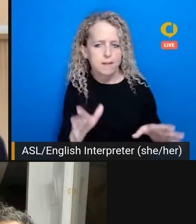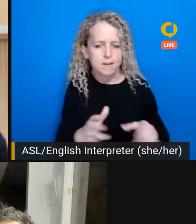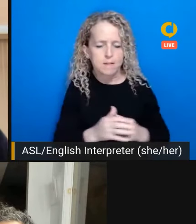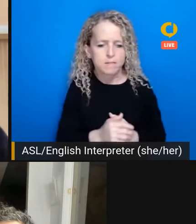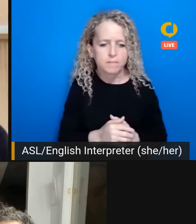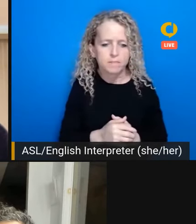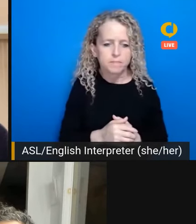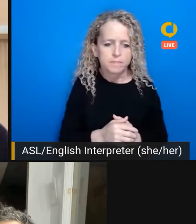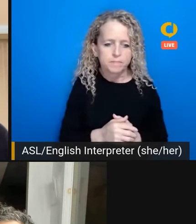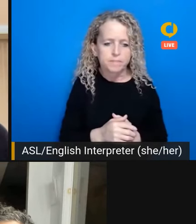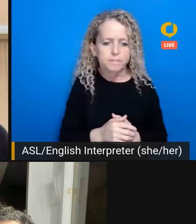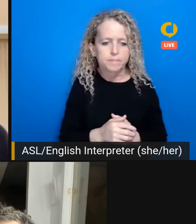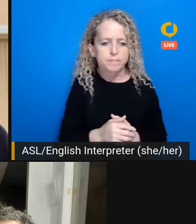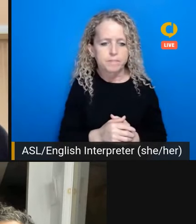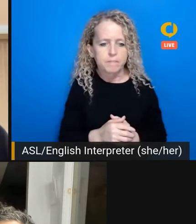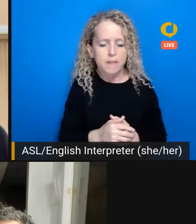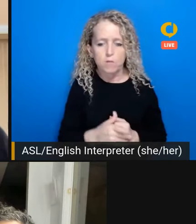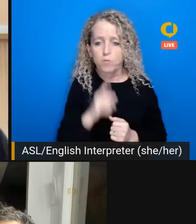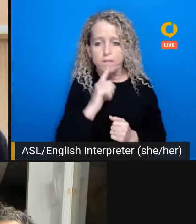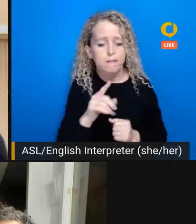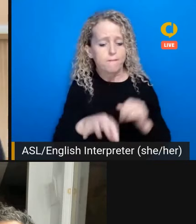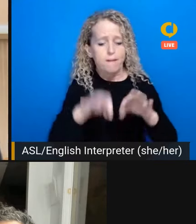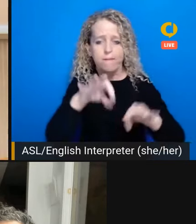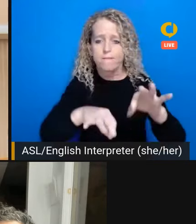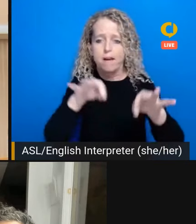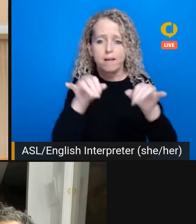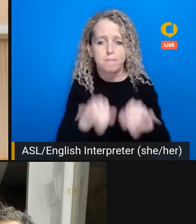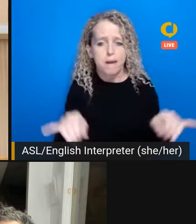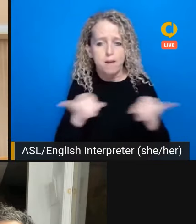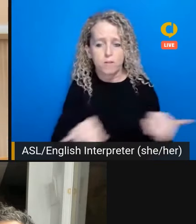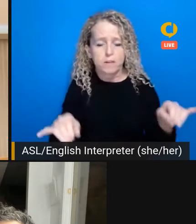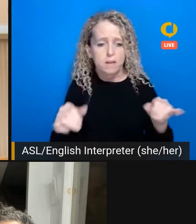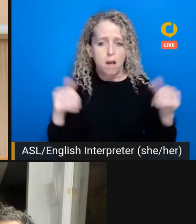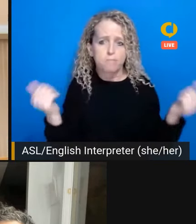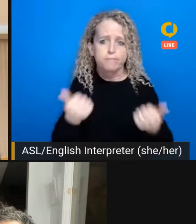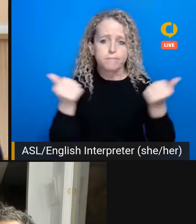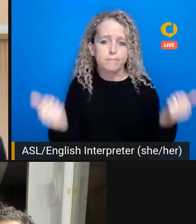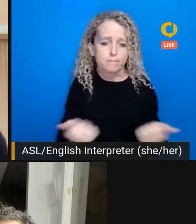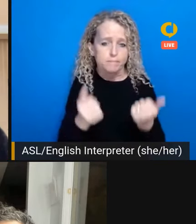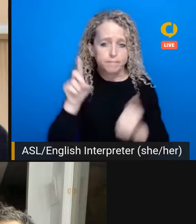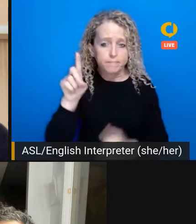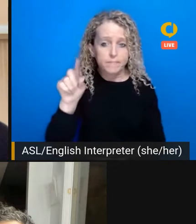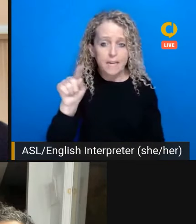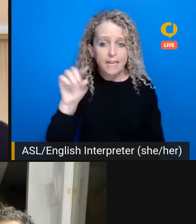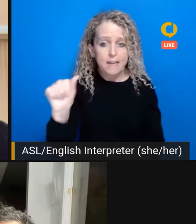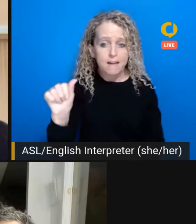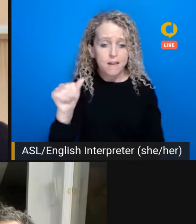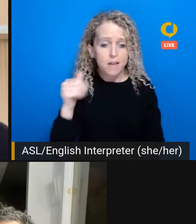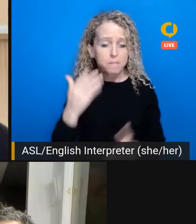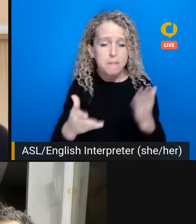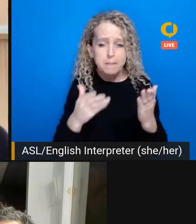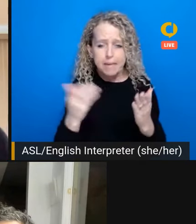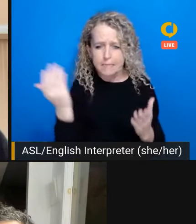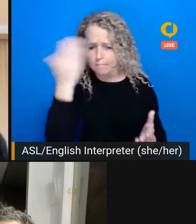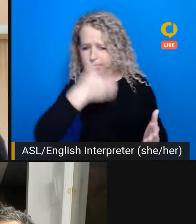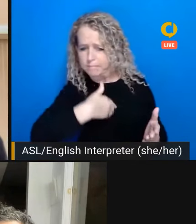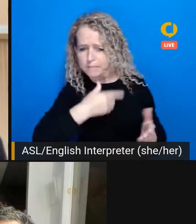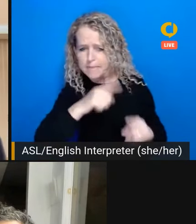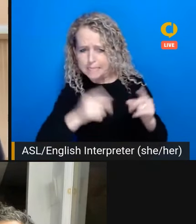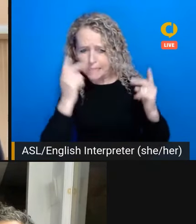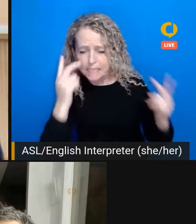find patterns in large amounts of data that human beings can't see, either because the patterns are too subtle or the data sets are too